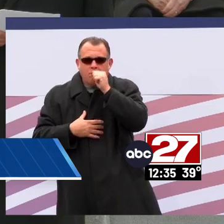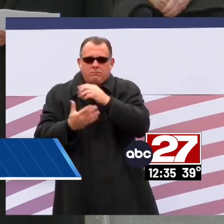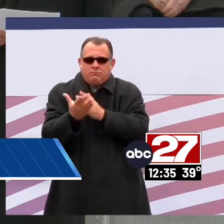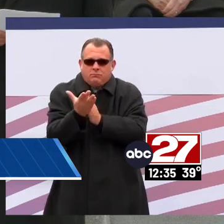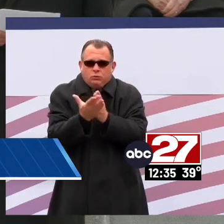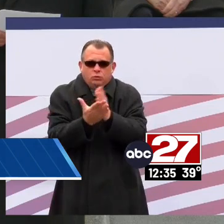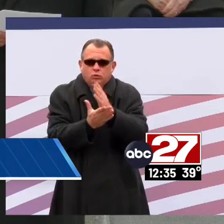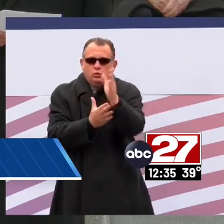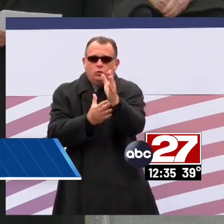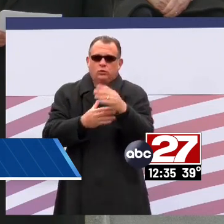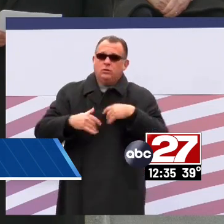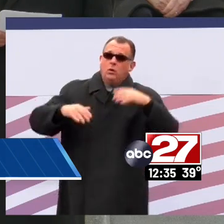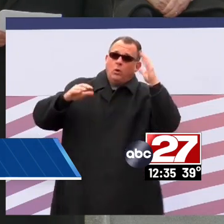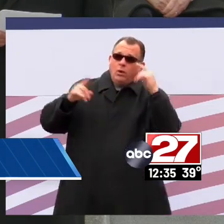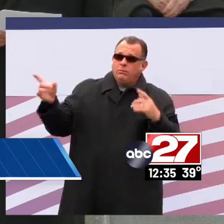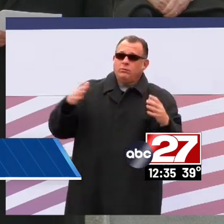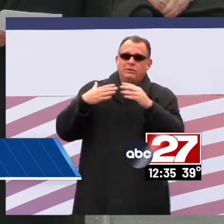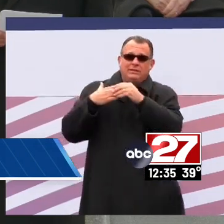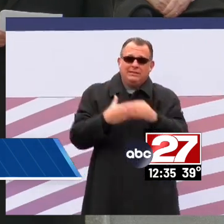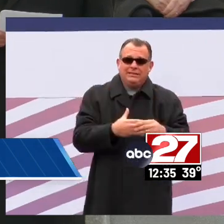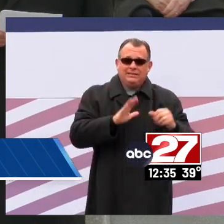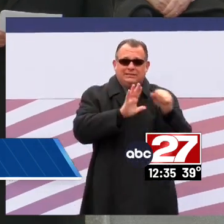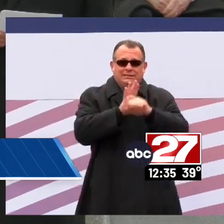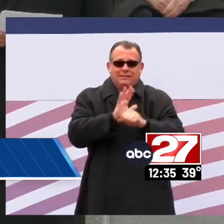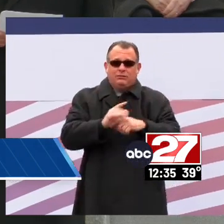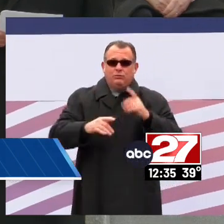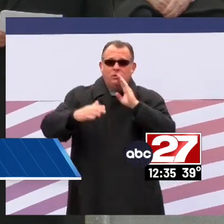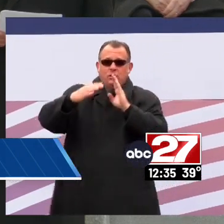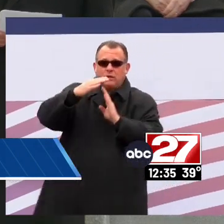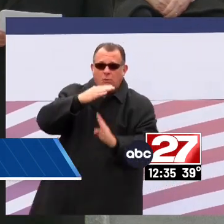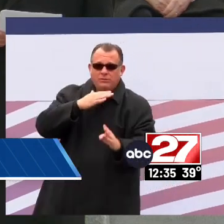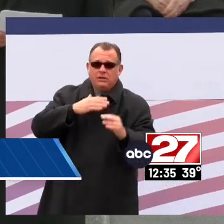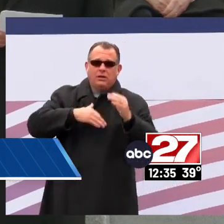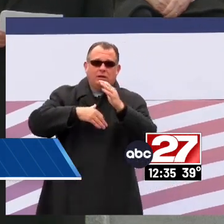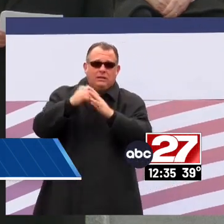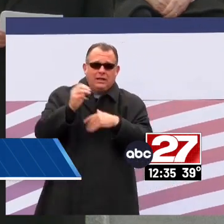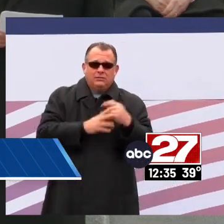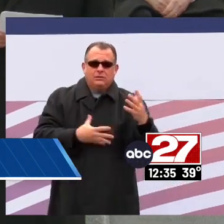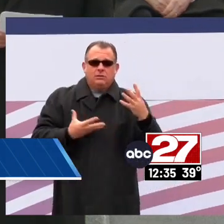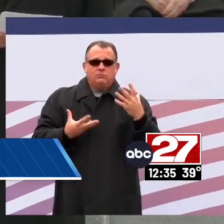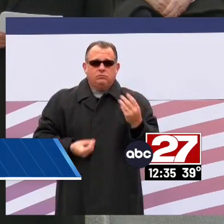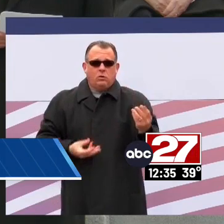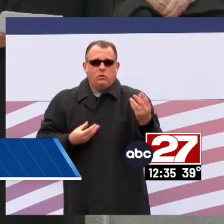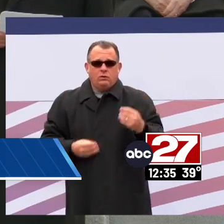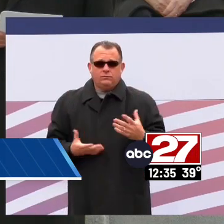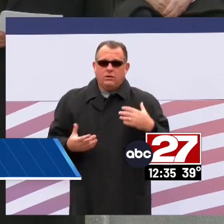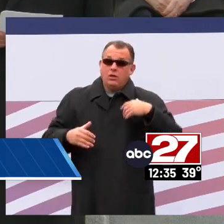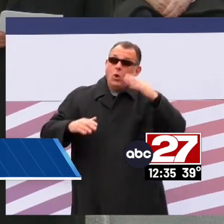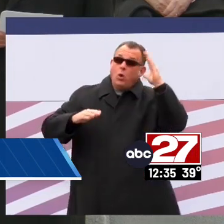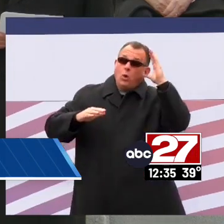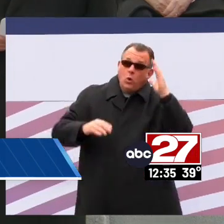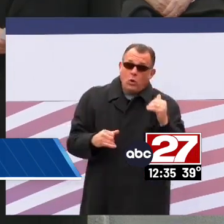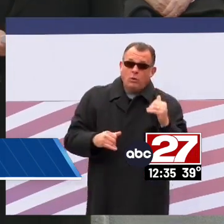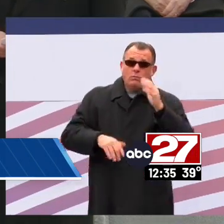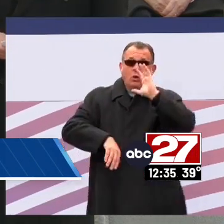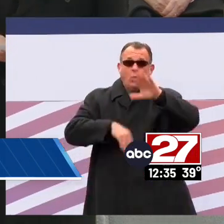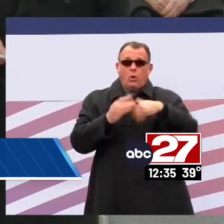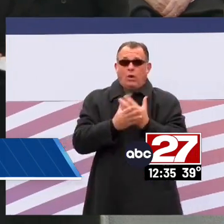humility, kindness, meekness, that all of us will experience the blessing that comes from our new governor.